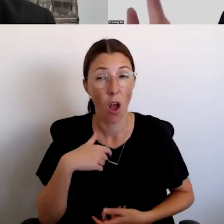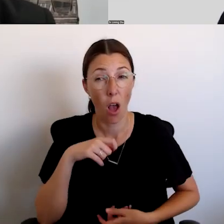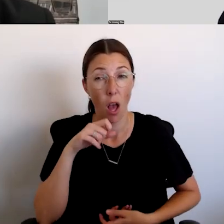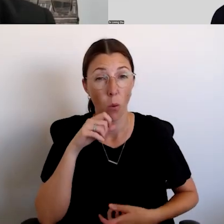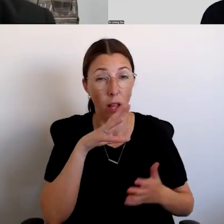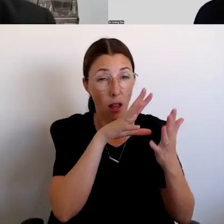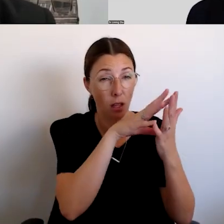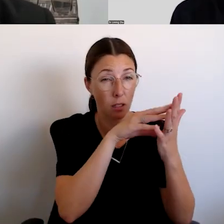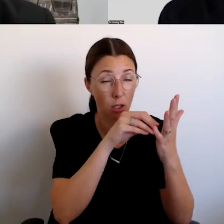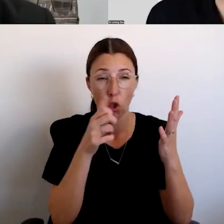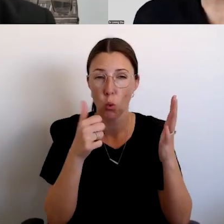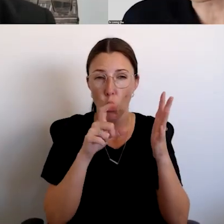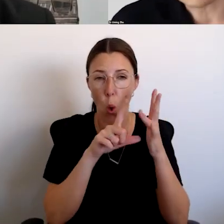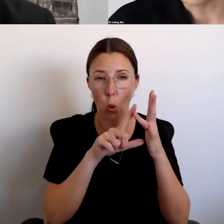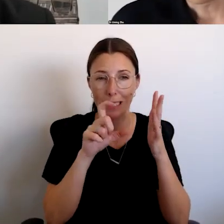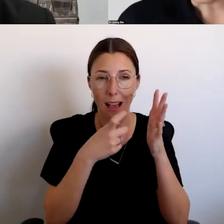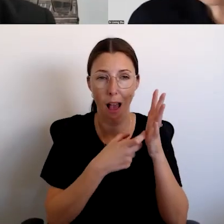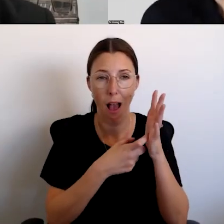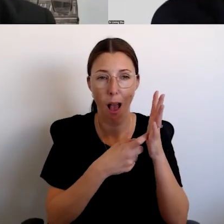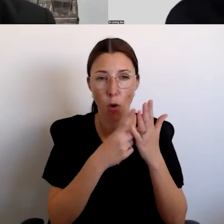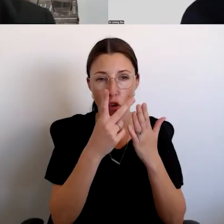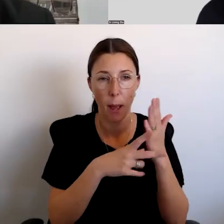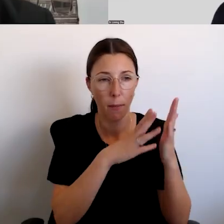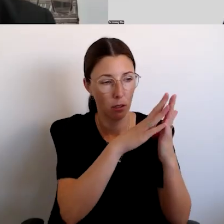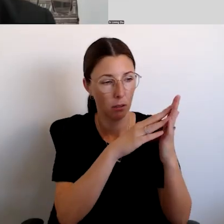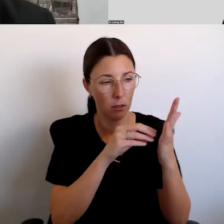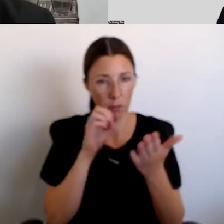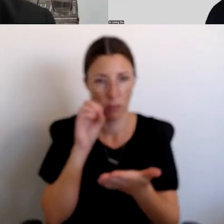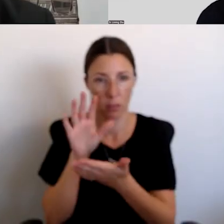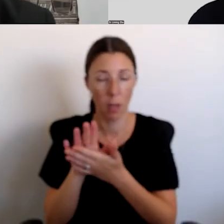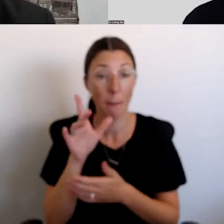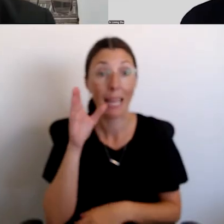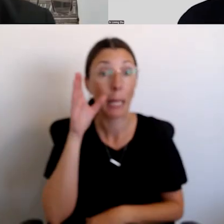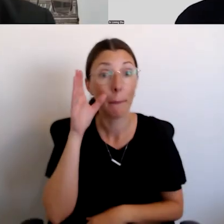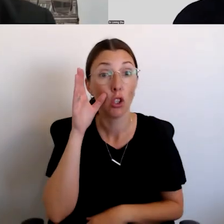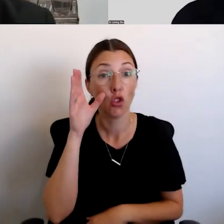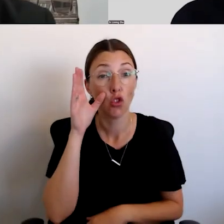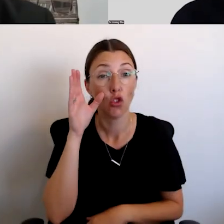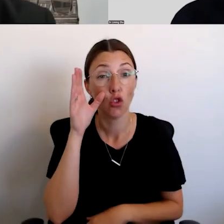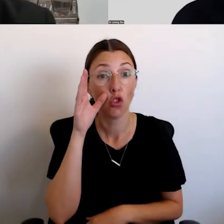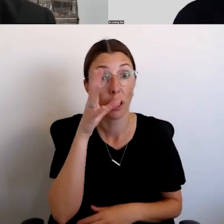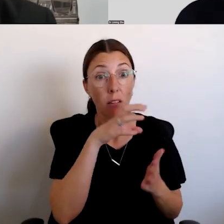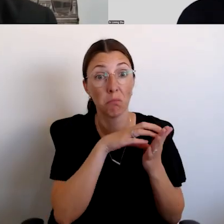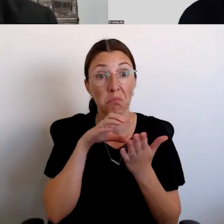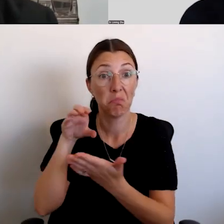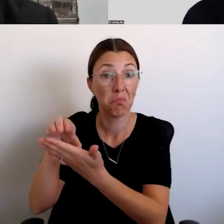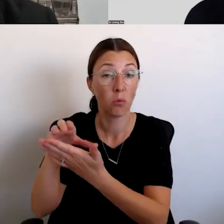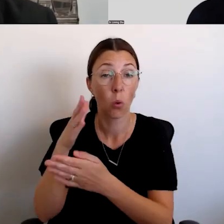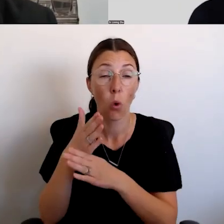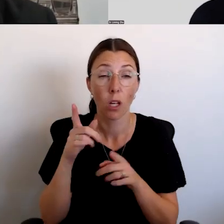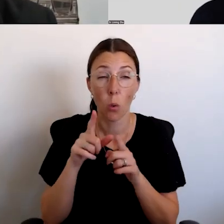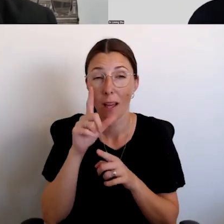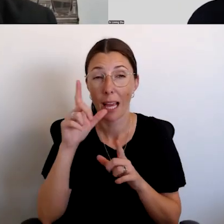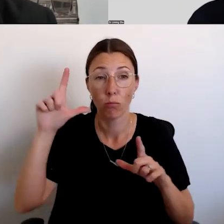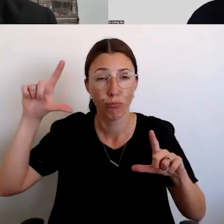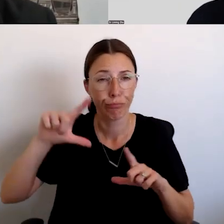OCR software to extract the text, then it will work. Mm, But image directly can work very well, and they are highly can be compressible, and there are